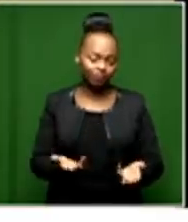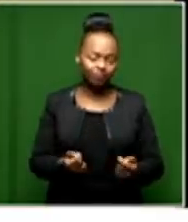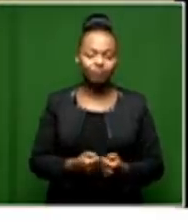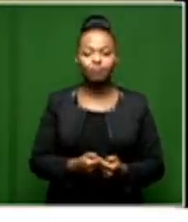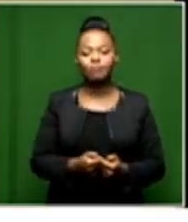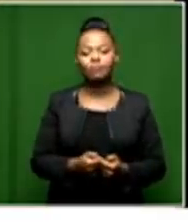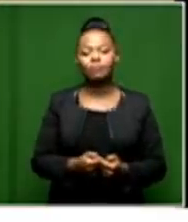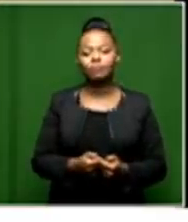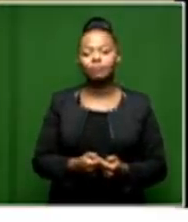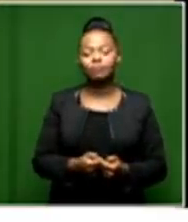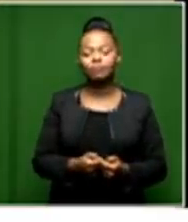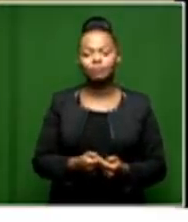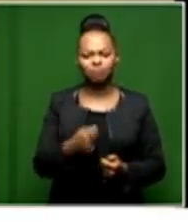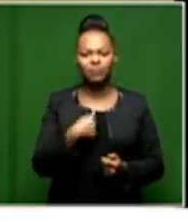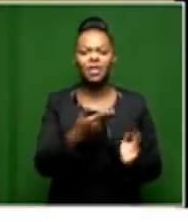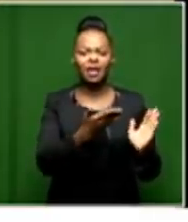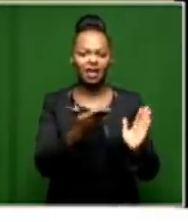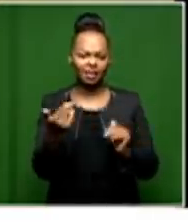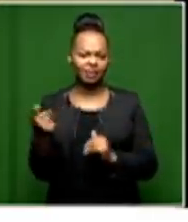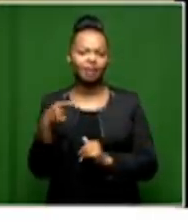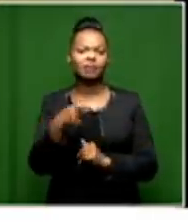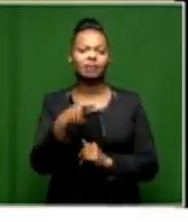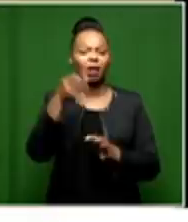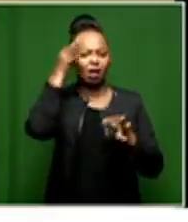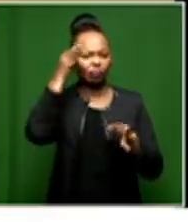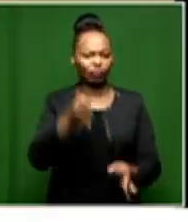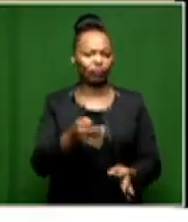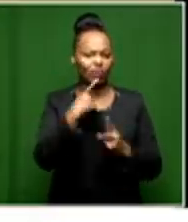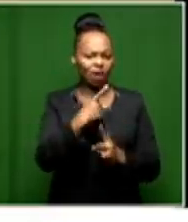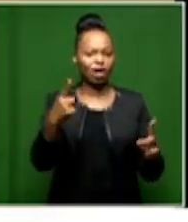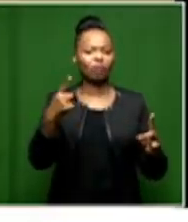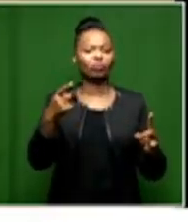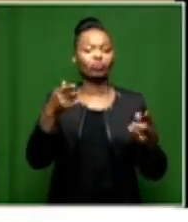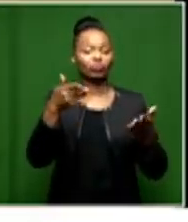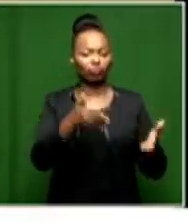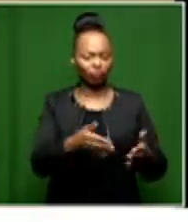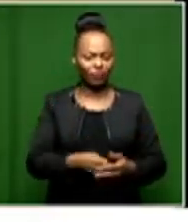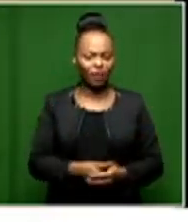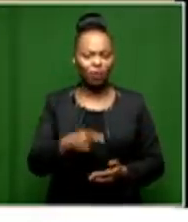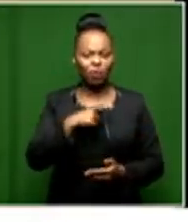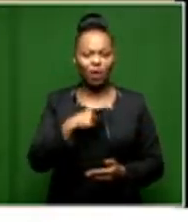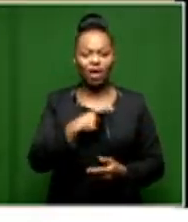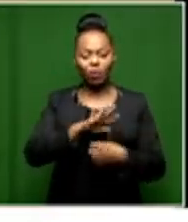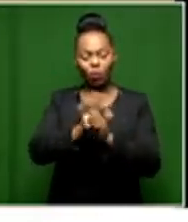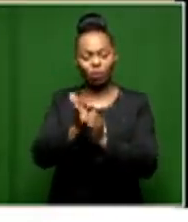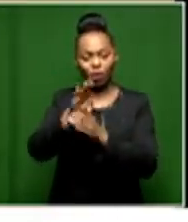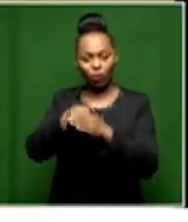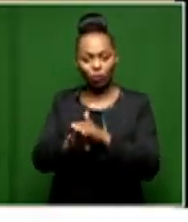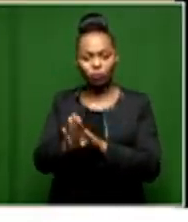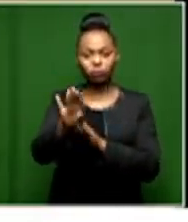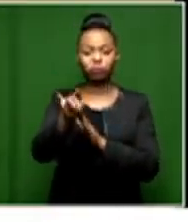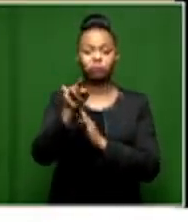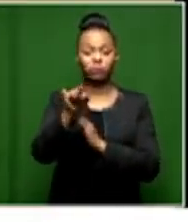I was expecting it because I think the latest surge or second wave